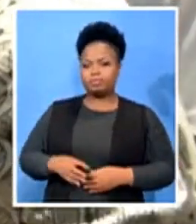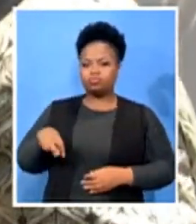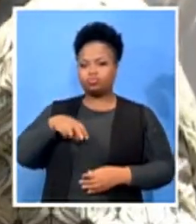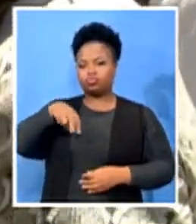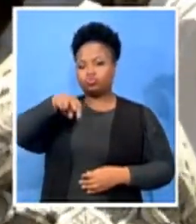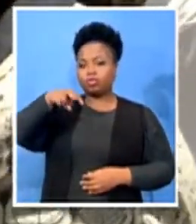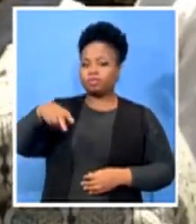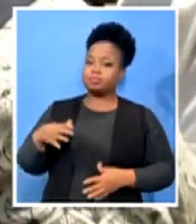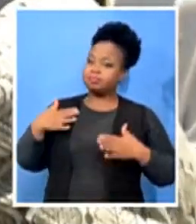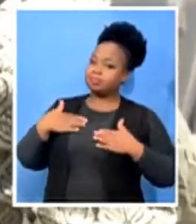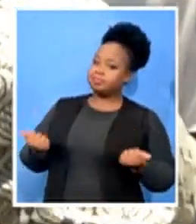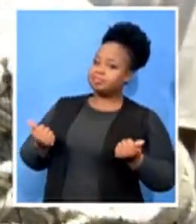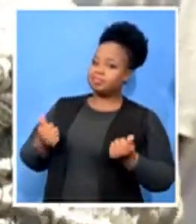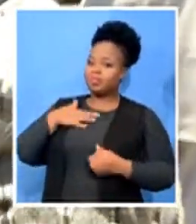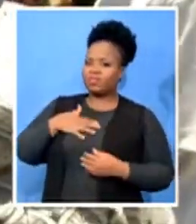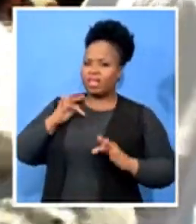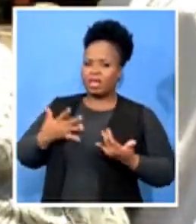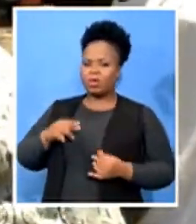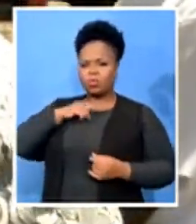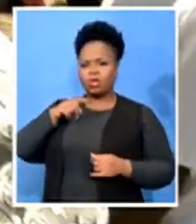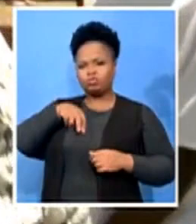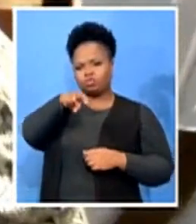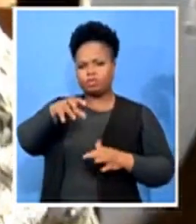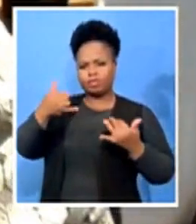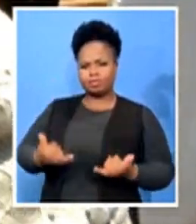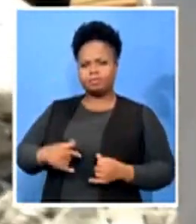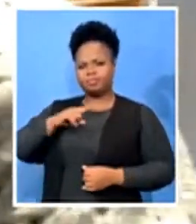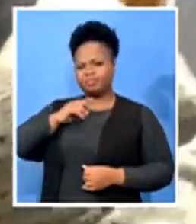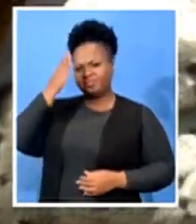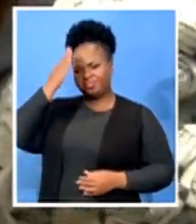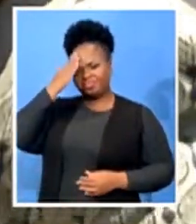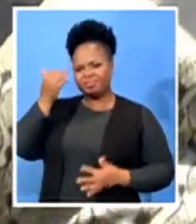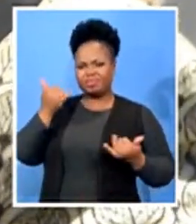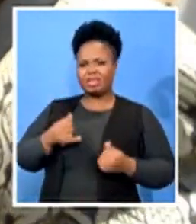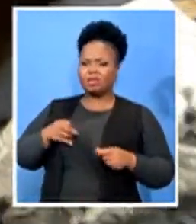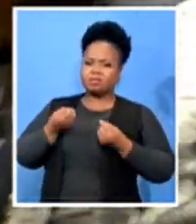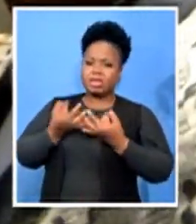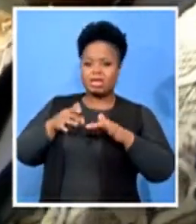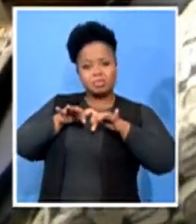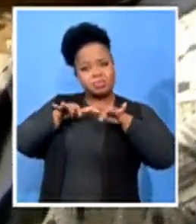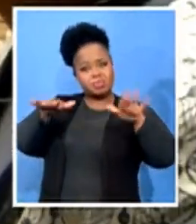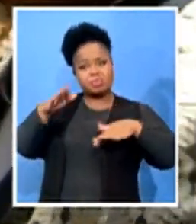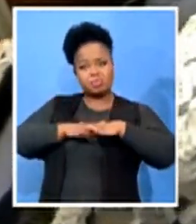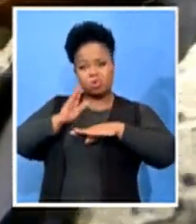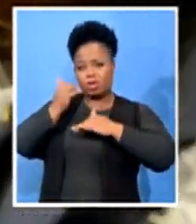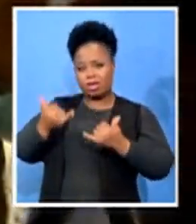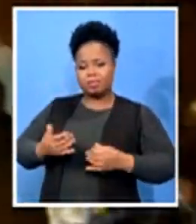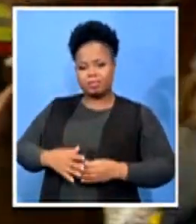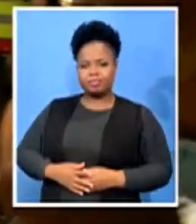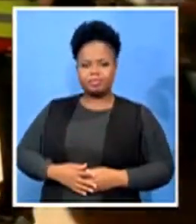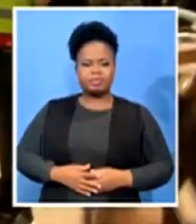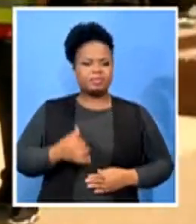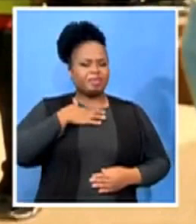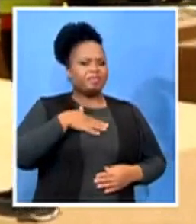feeling that you are taking the journey? We know that the infections, they are saying, are increasing now. I'm feeling scared a little bit. I'm